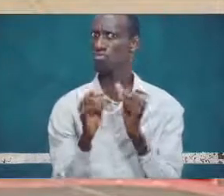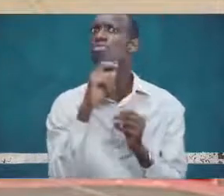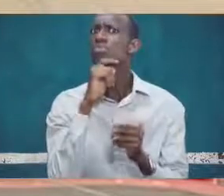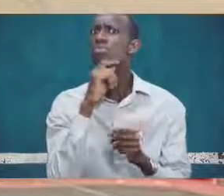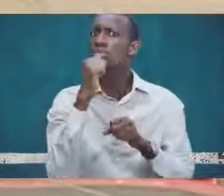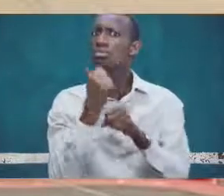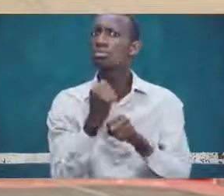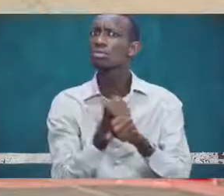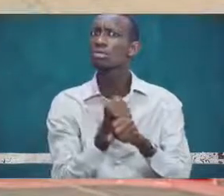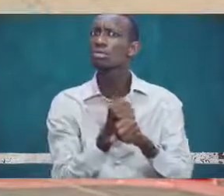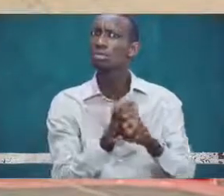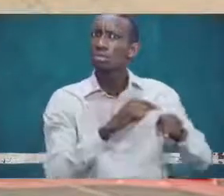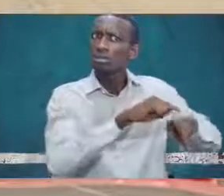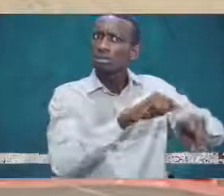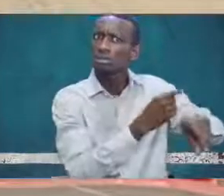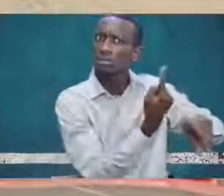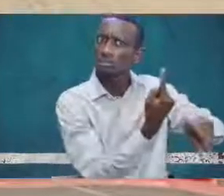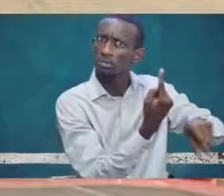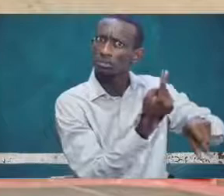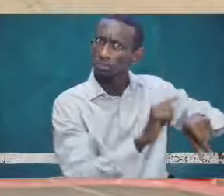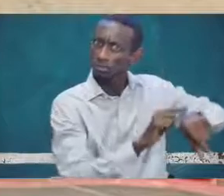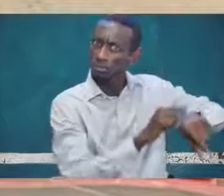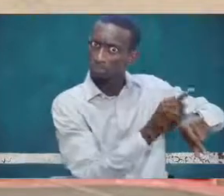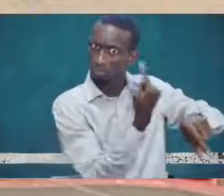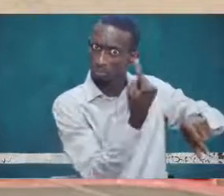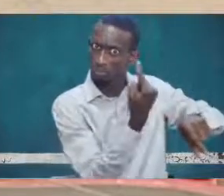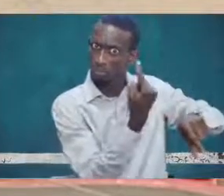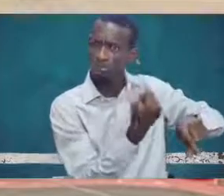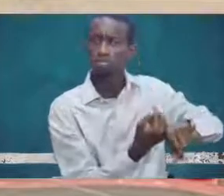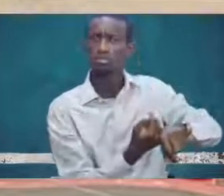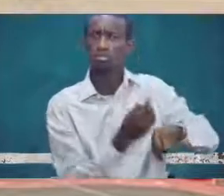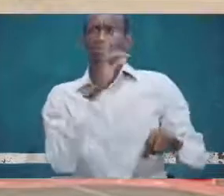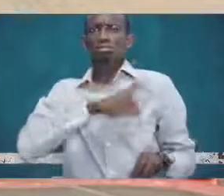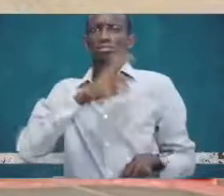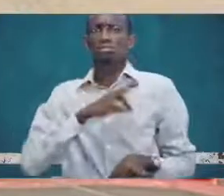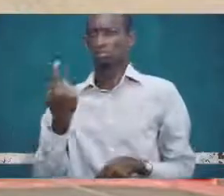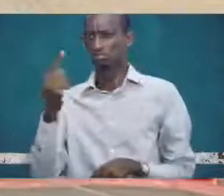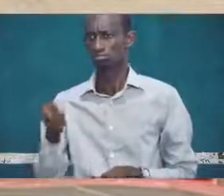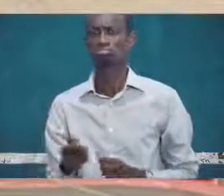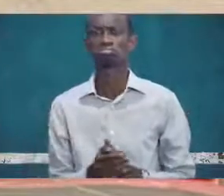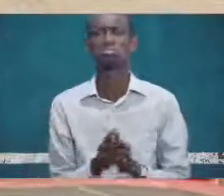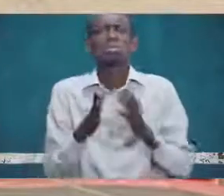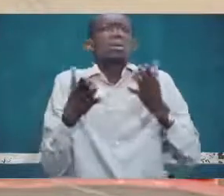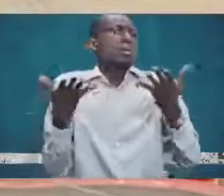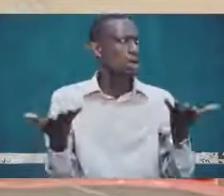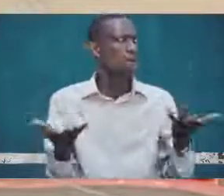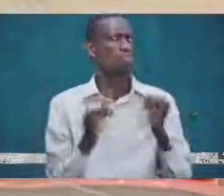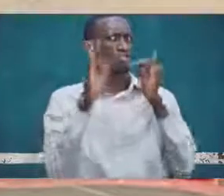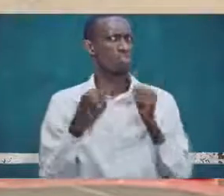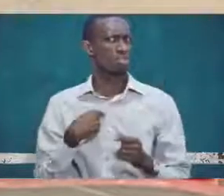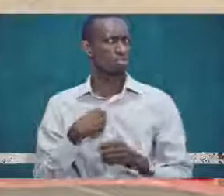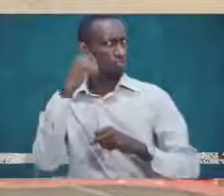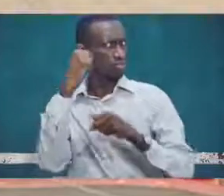I'll be paid 1,000. What about if I work 5 hours? What about if I work 2